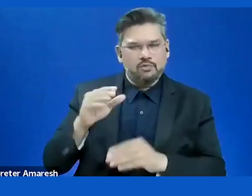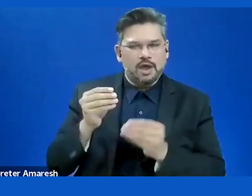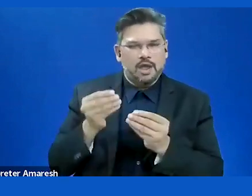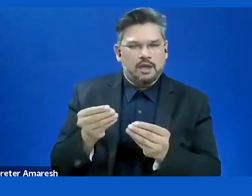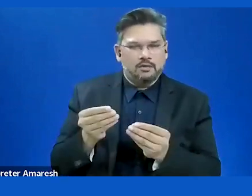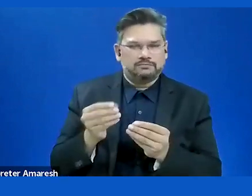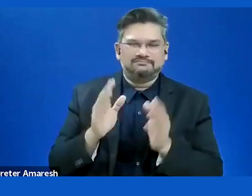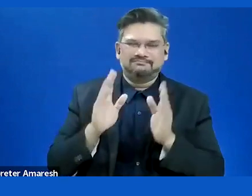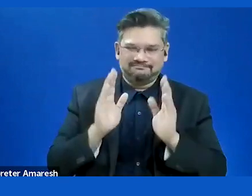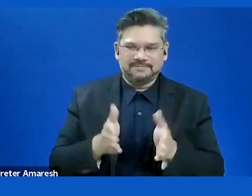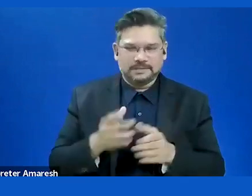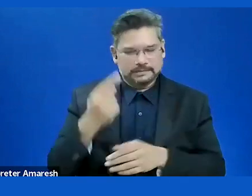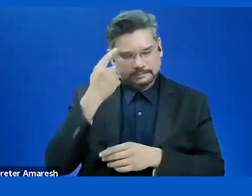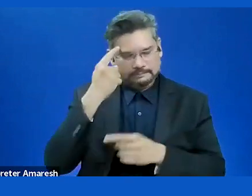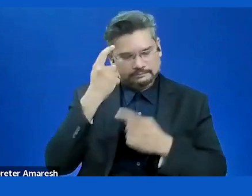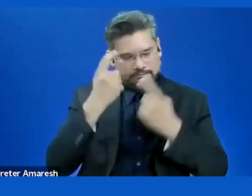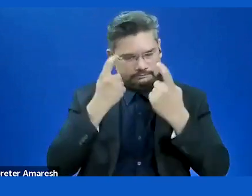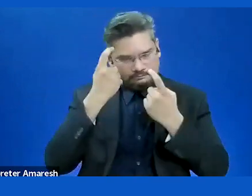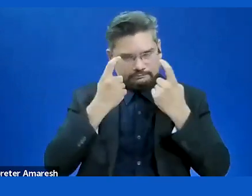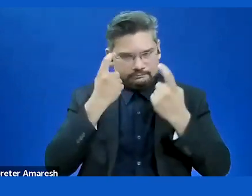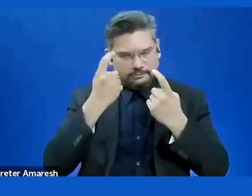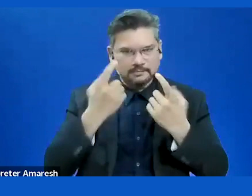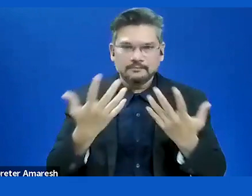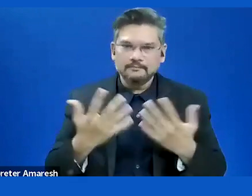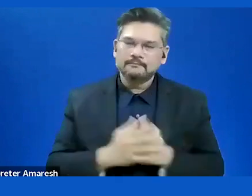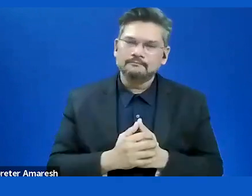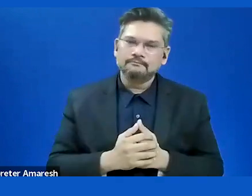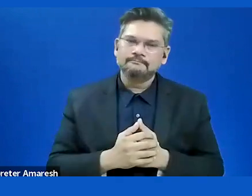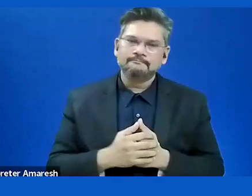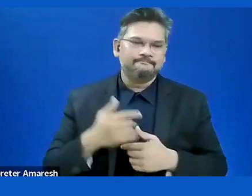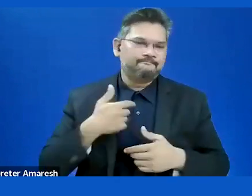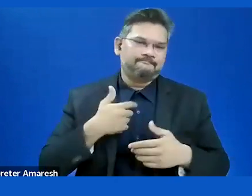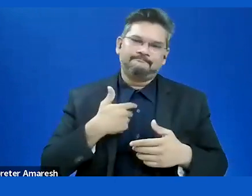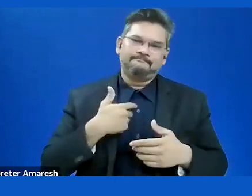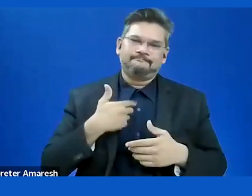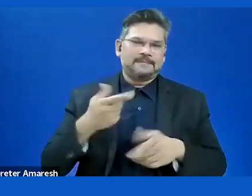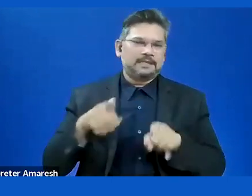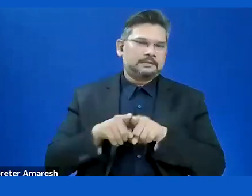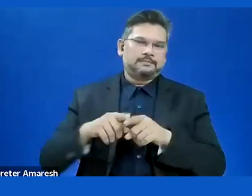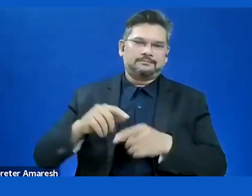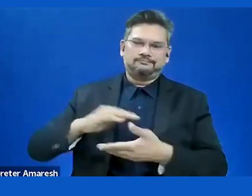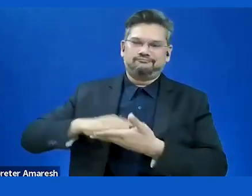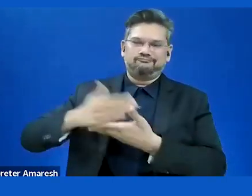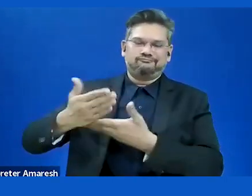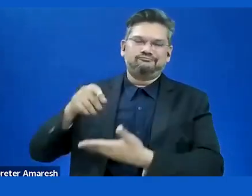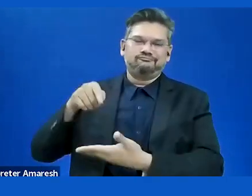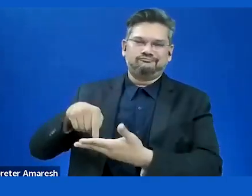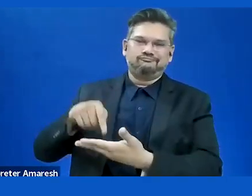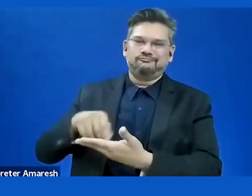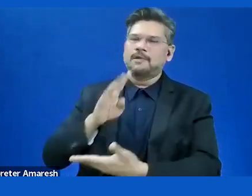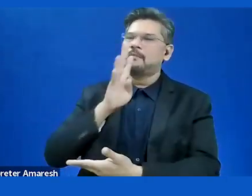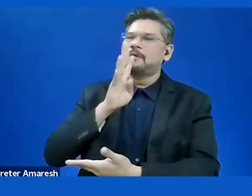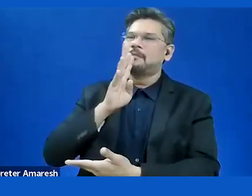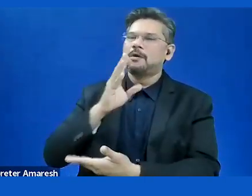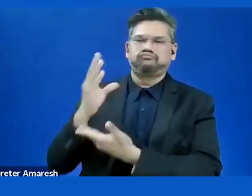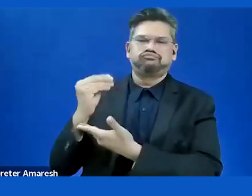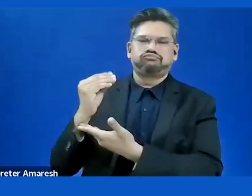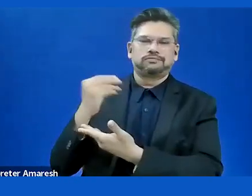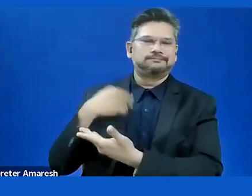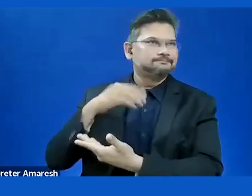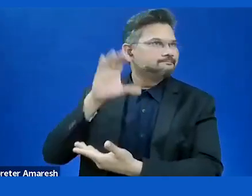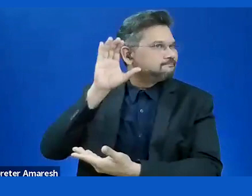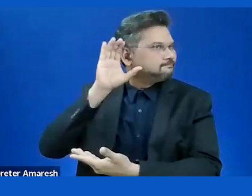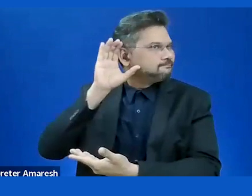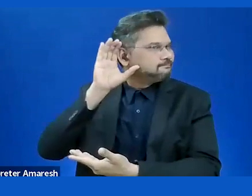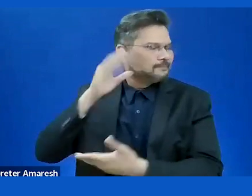So I'm using screen reader every day, so I maybe know where the problems are, and many of the